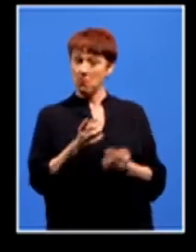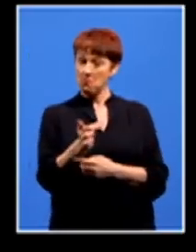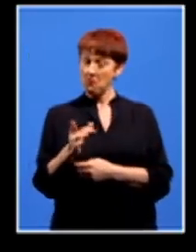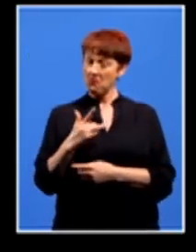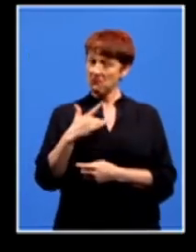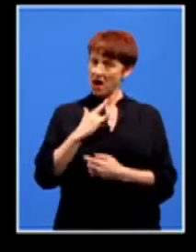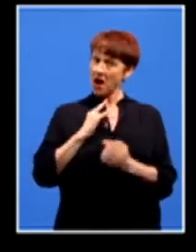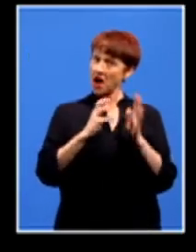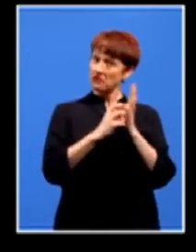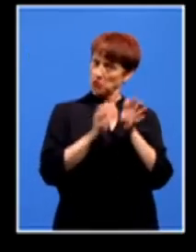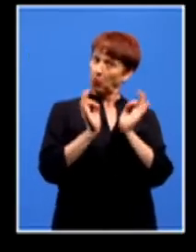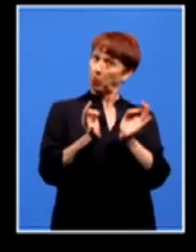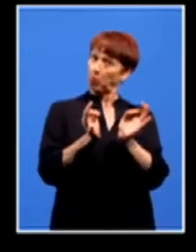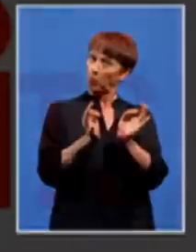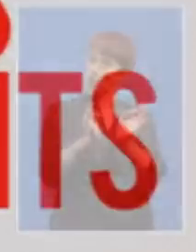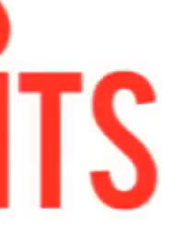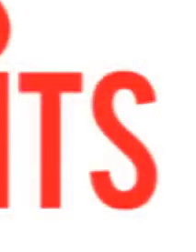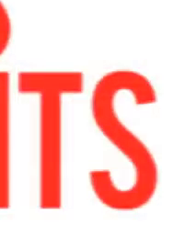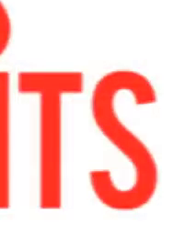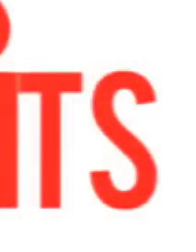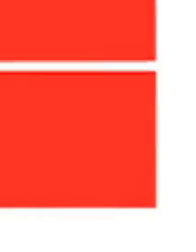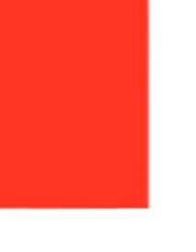Let's get started.